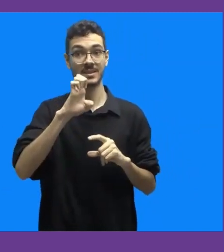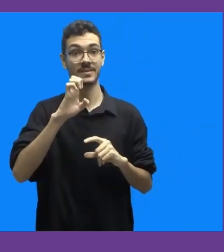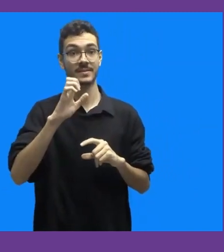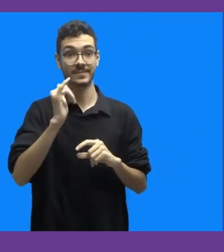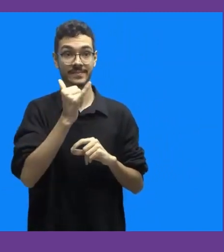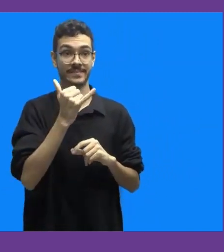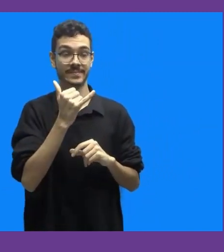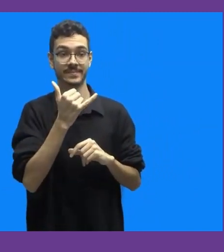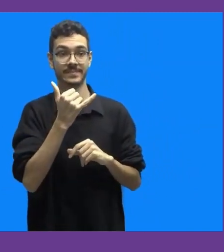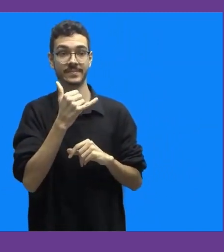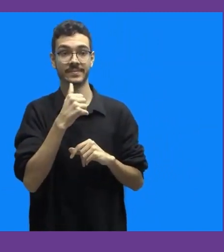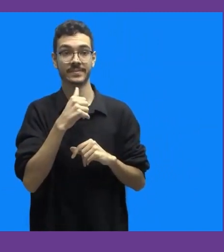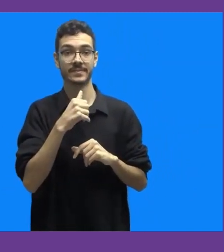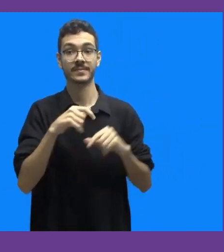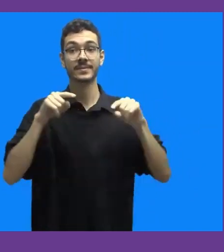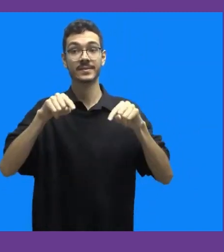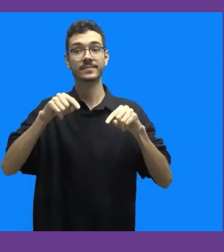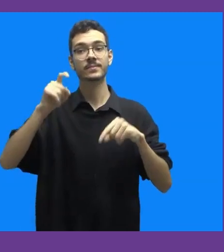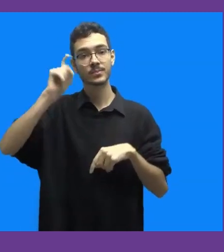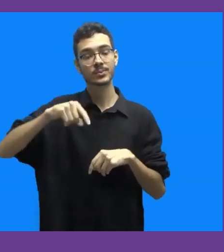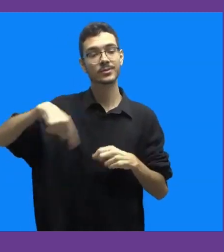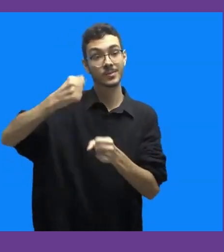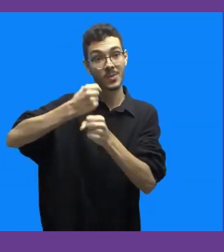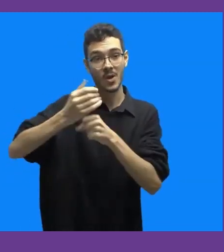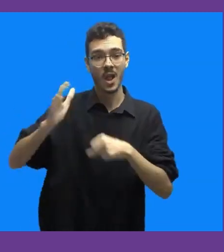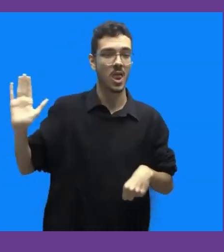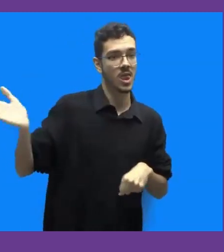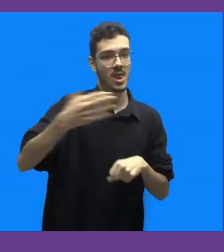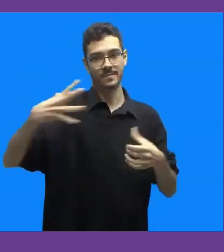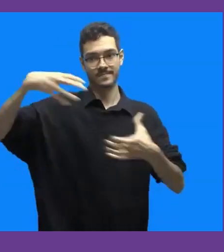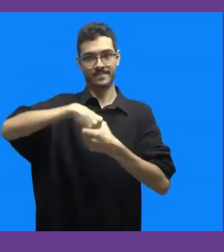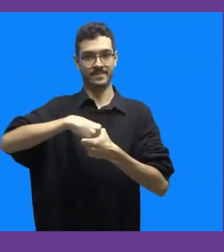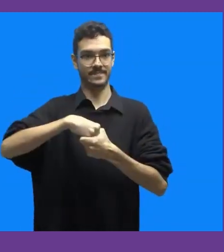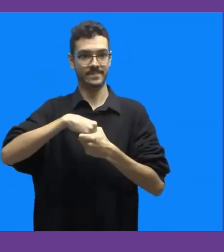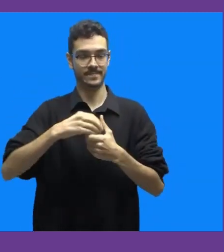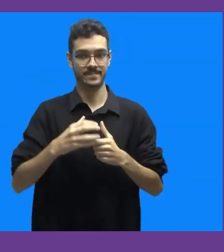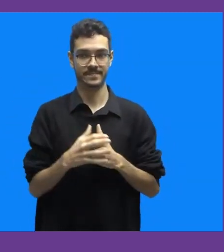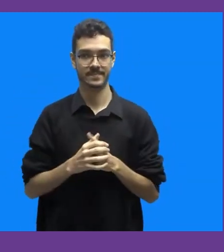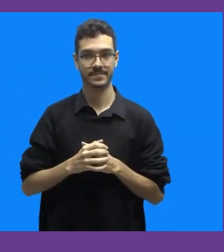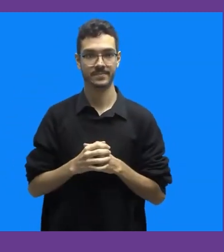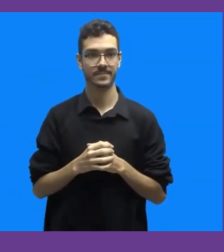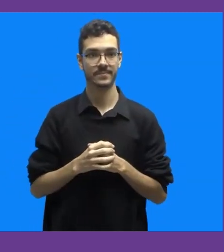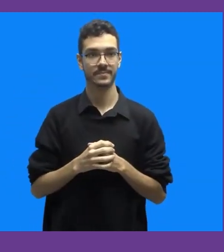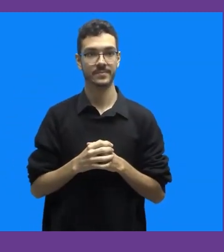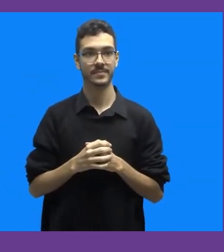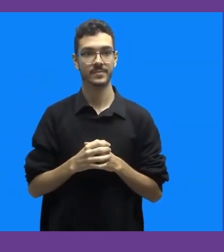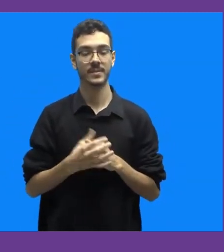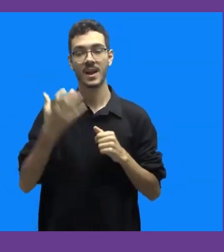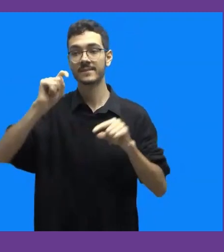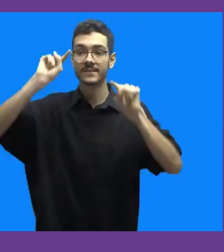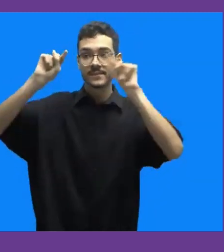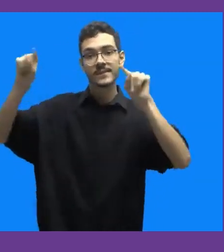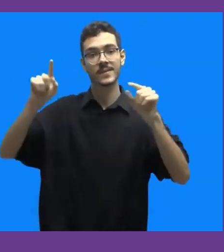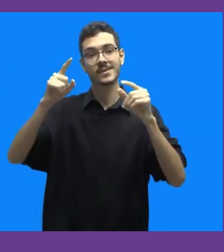that we have seen in the universities is that sometimes the management of the university, the dean, the rector, they